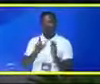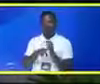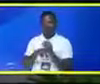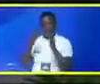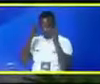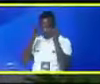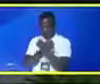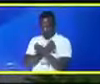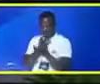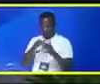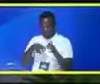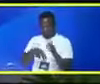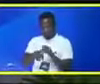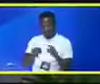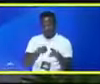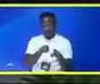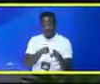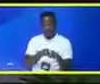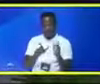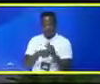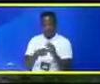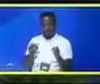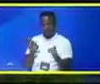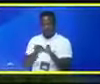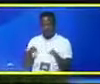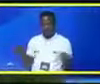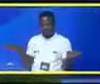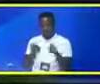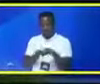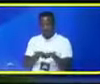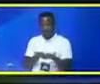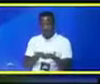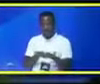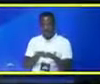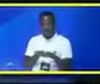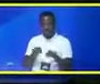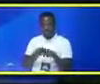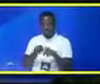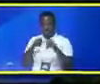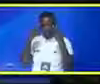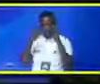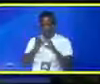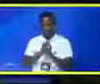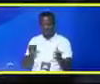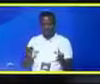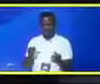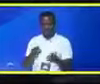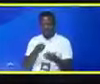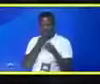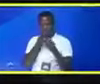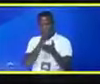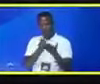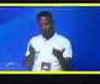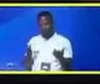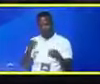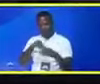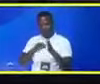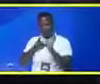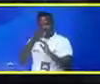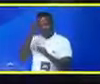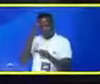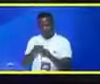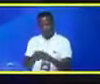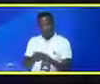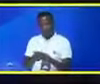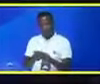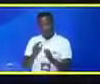Egyptians trying to follow through the same door, the door closed back as if nothing happened. Let me speak to someone. In the name of Jesus